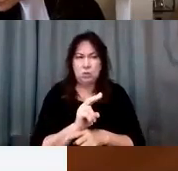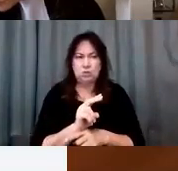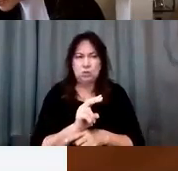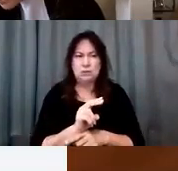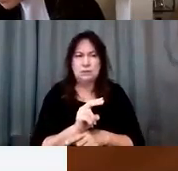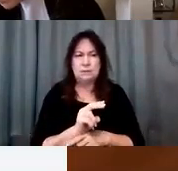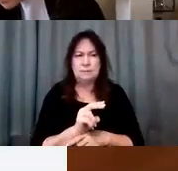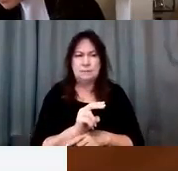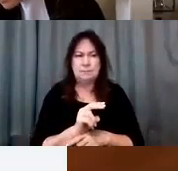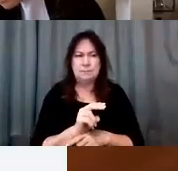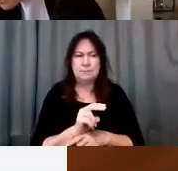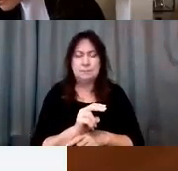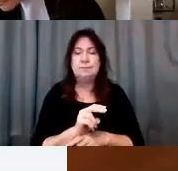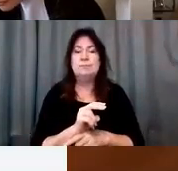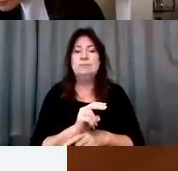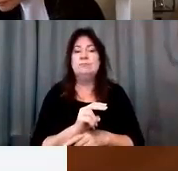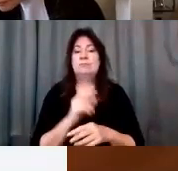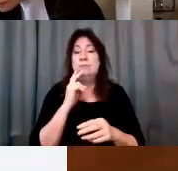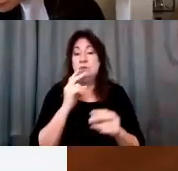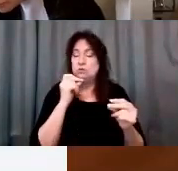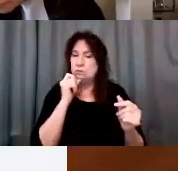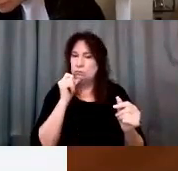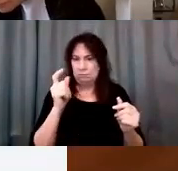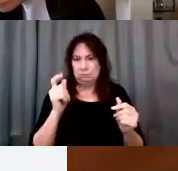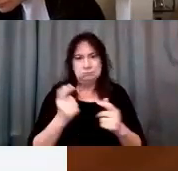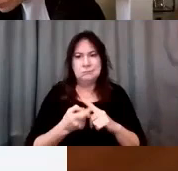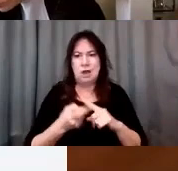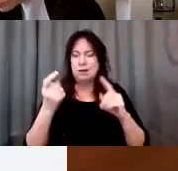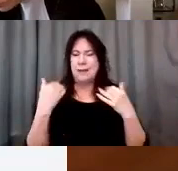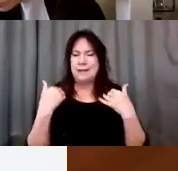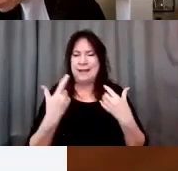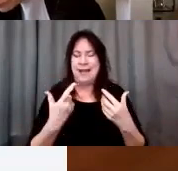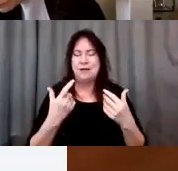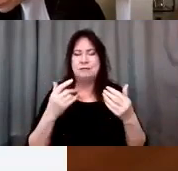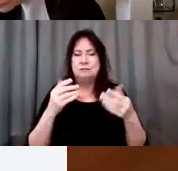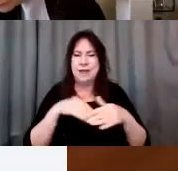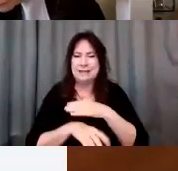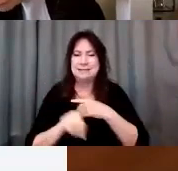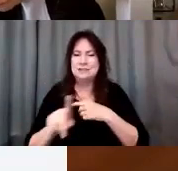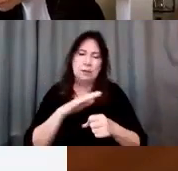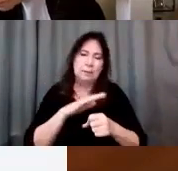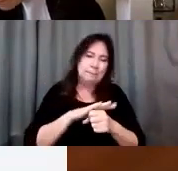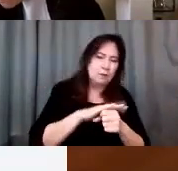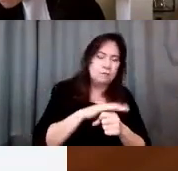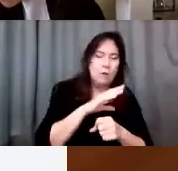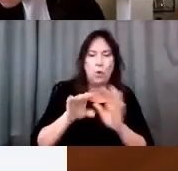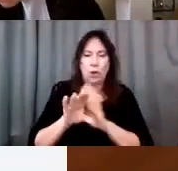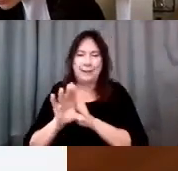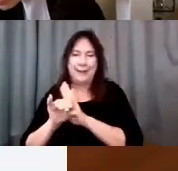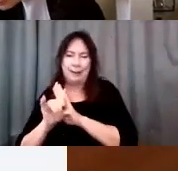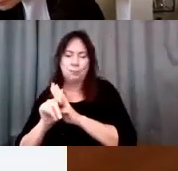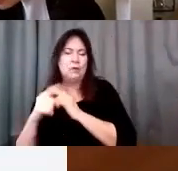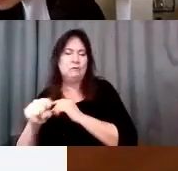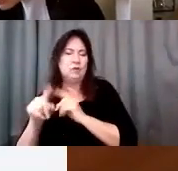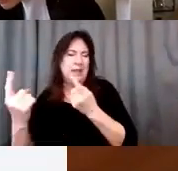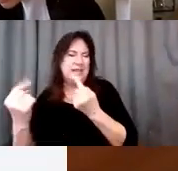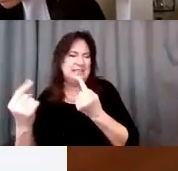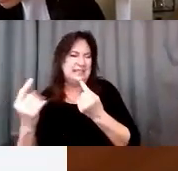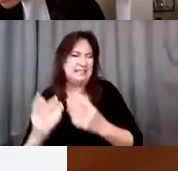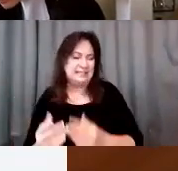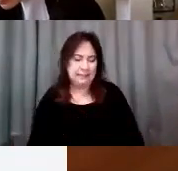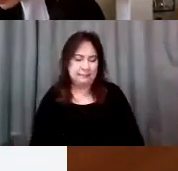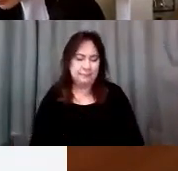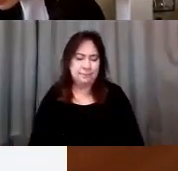a session where you don't automatically have access to your microphone and camera if you're in the attendee role. So from